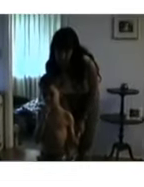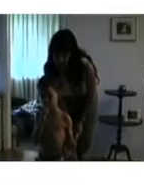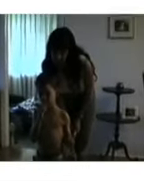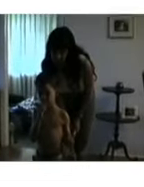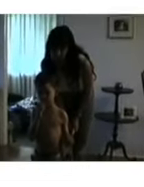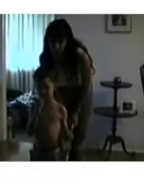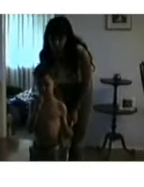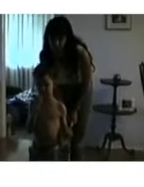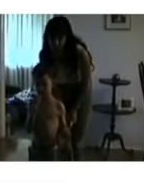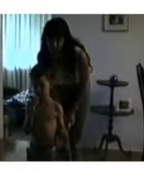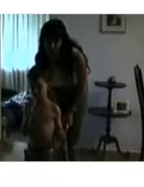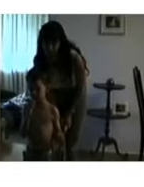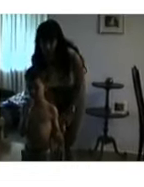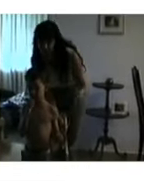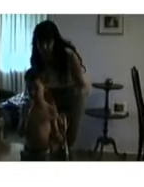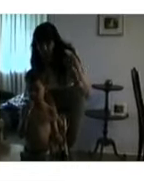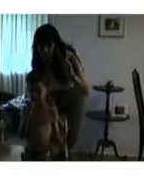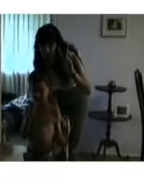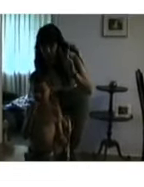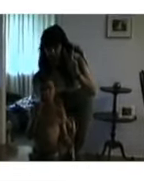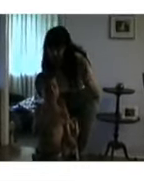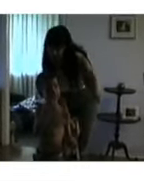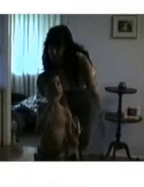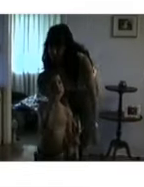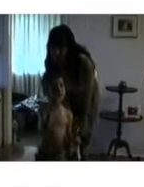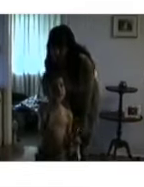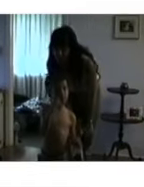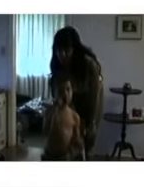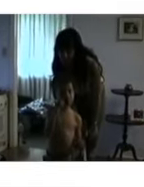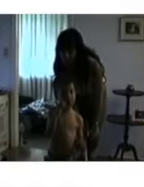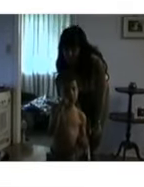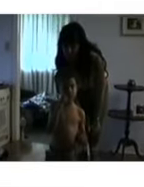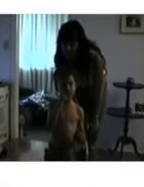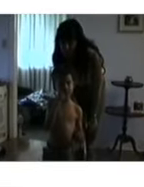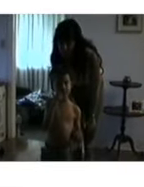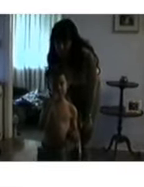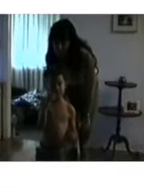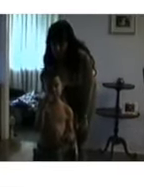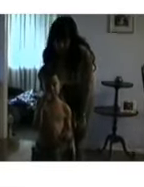Daniel, the cochlear implant. Day 2, February 16th,